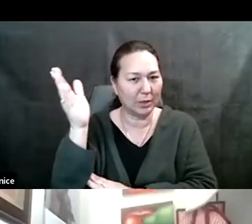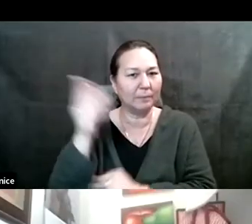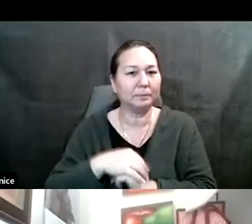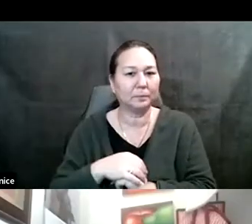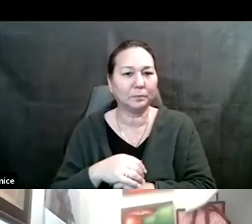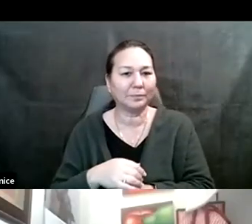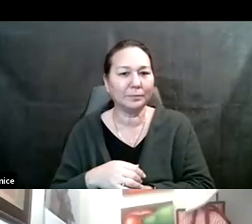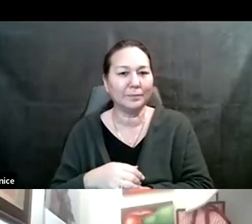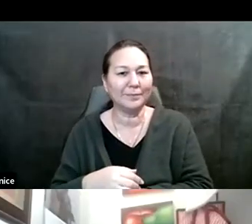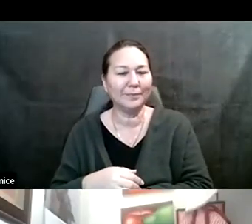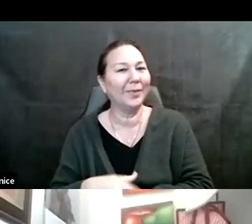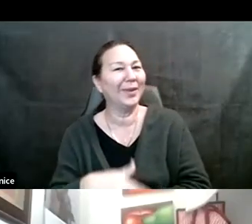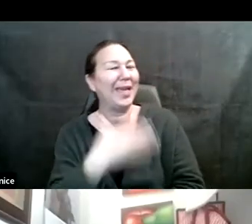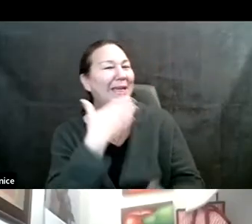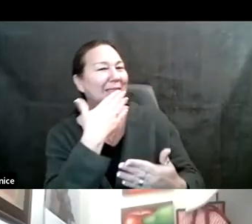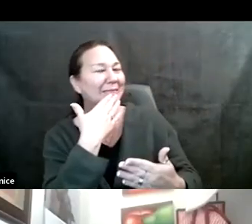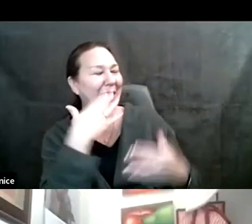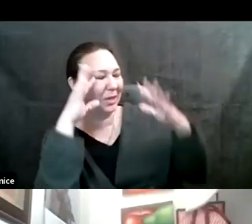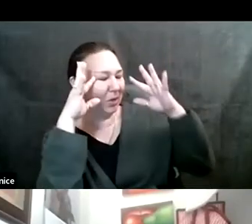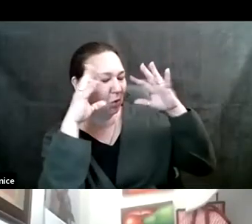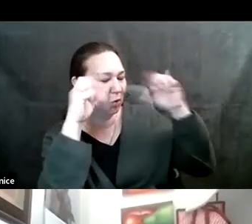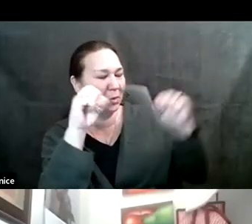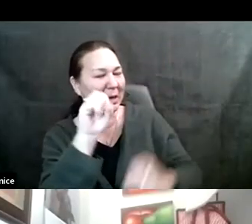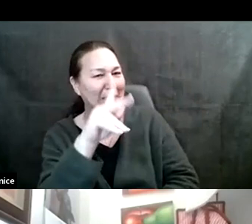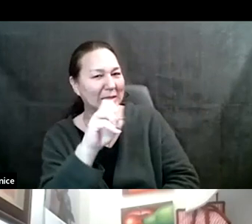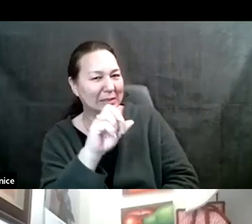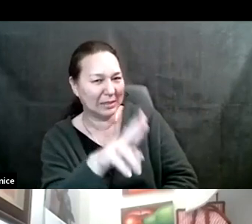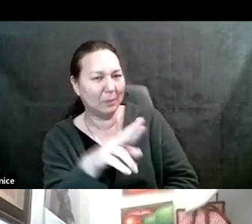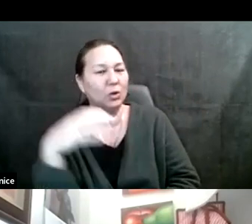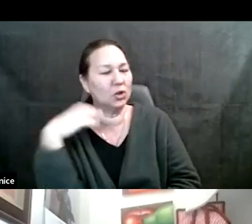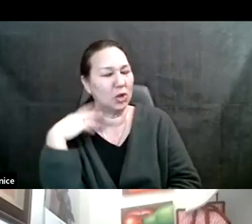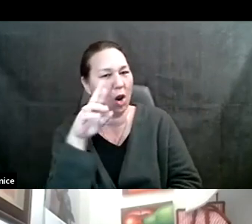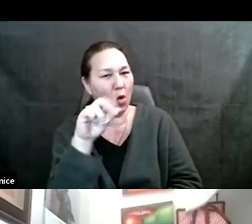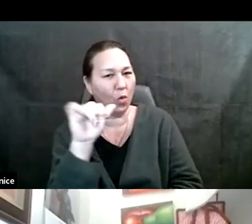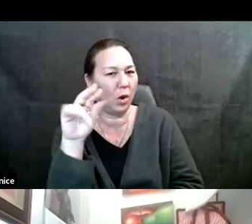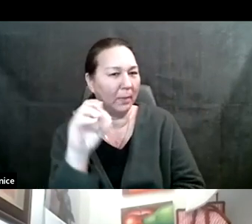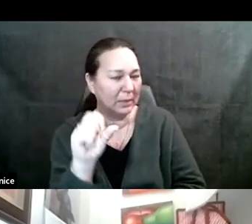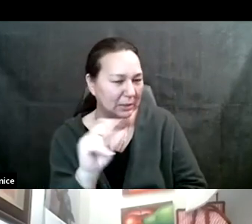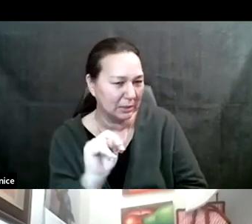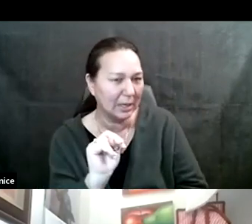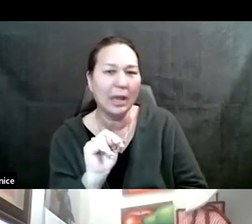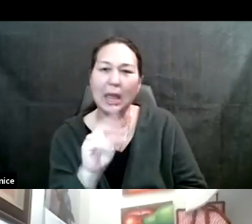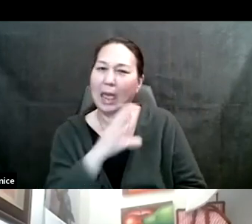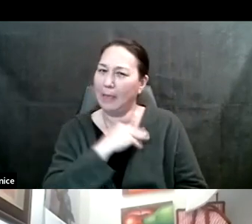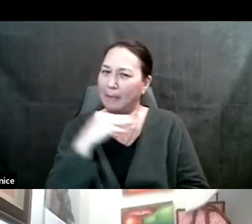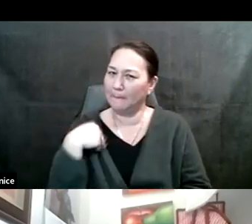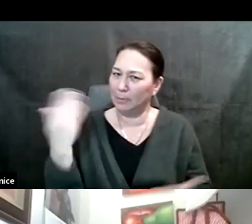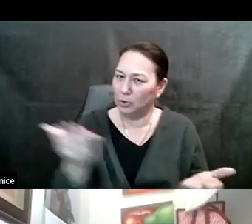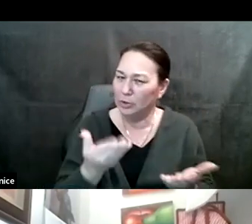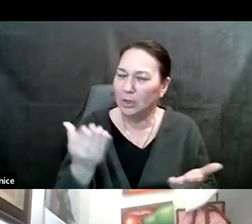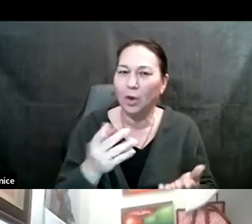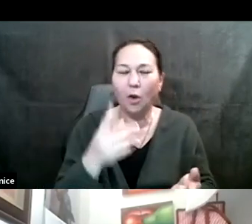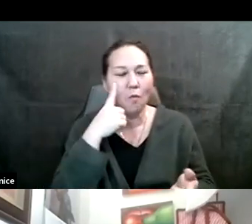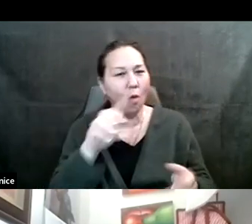right thank you so much superintendent Skipper uh Robinson and the members of the school committee for the opportunity